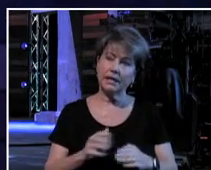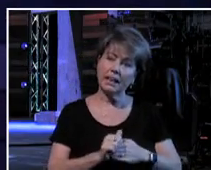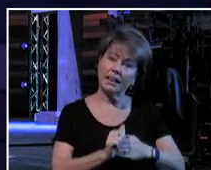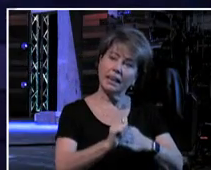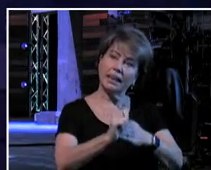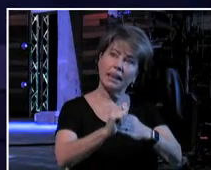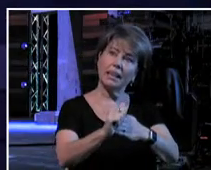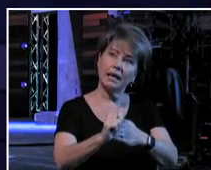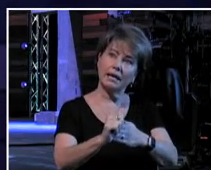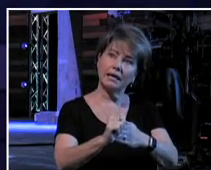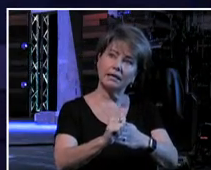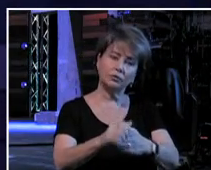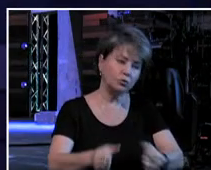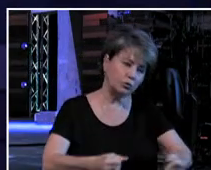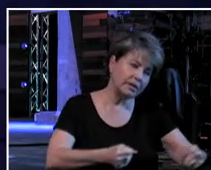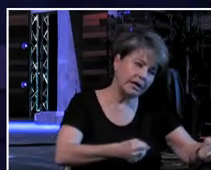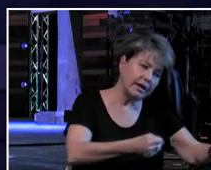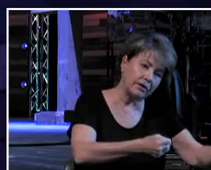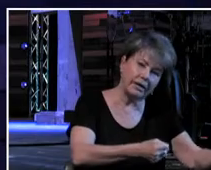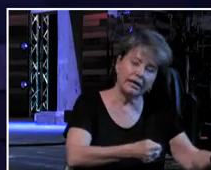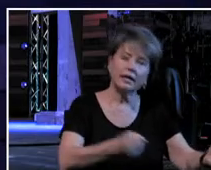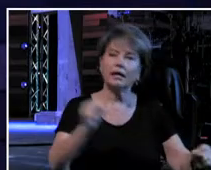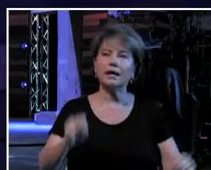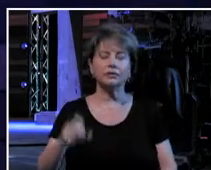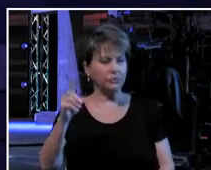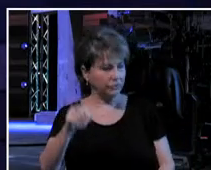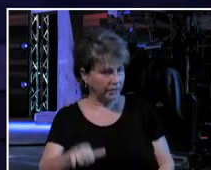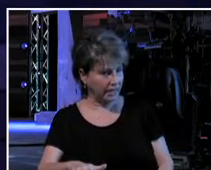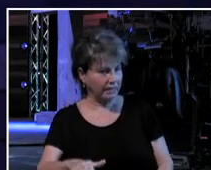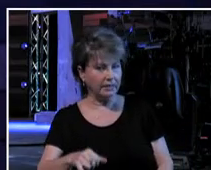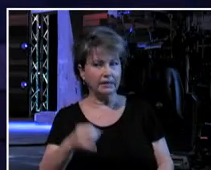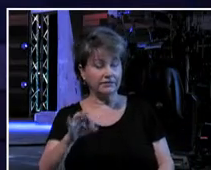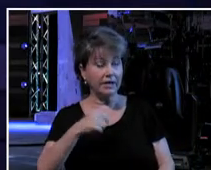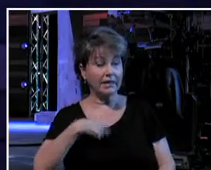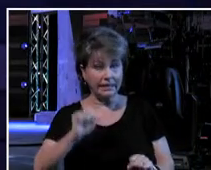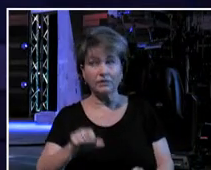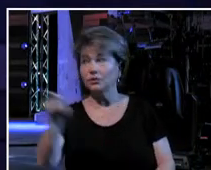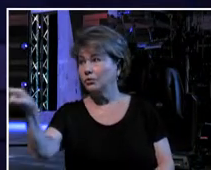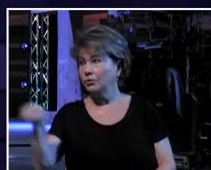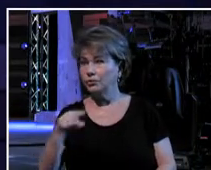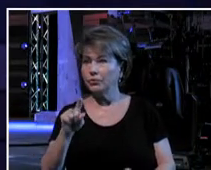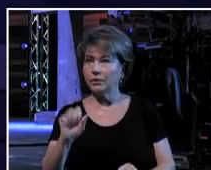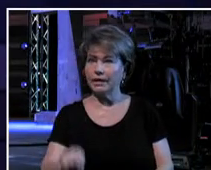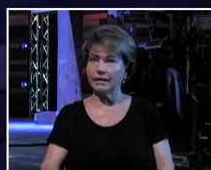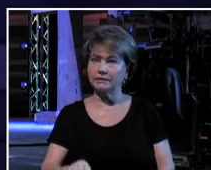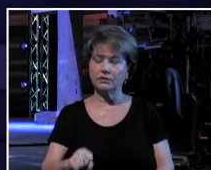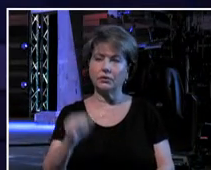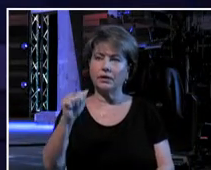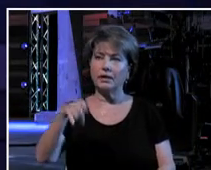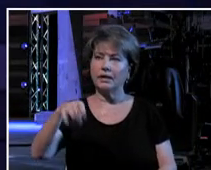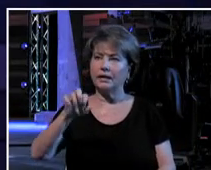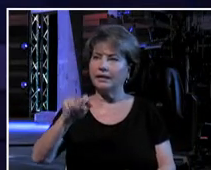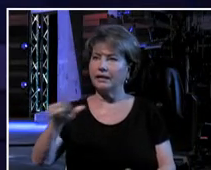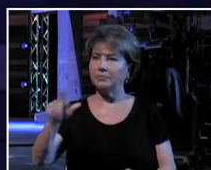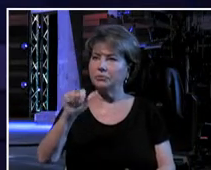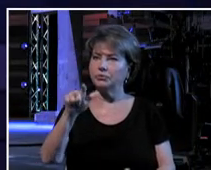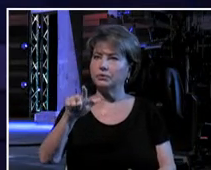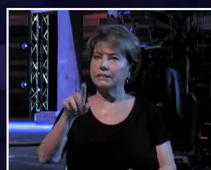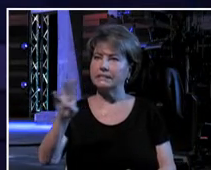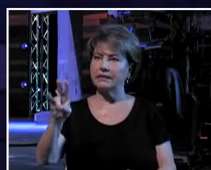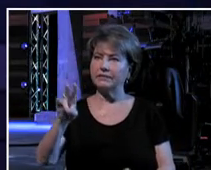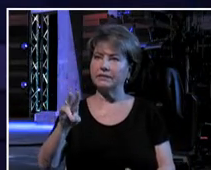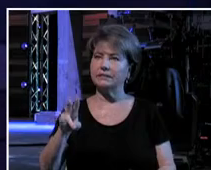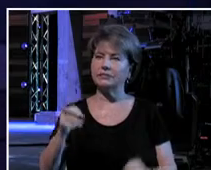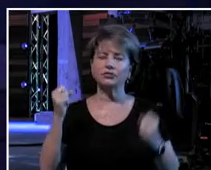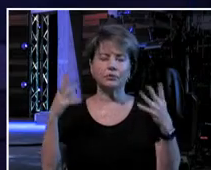to take something over there and I can do it. And if I can do it, you can too. So come join me April 27th. It is actually a ton of fun